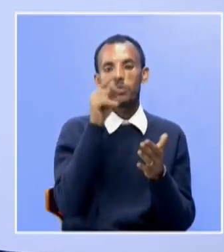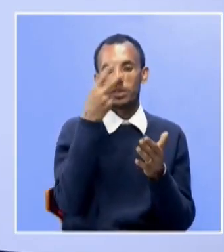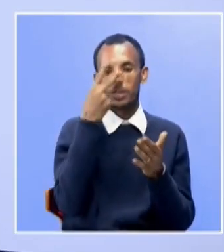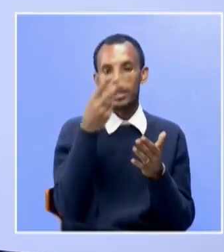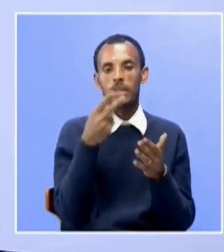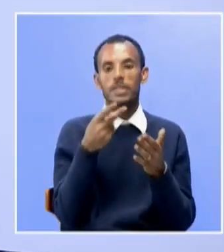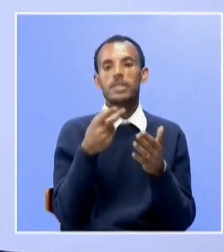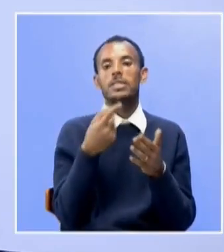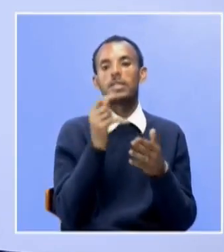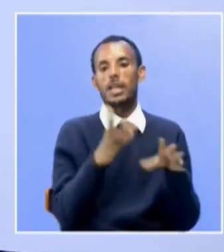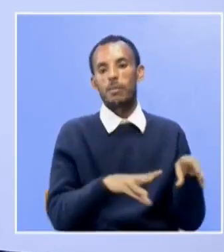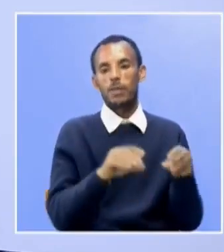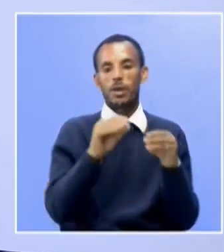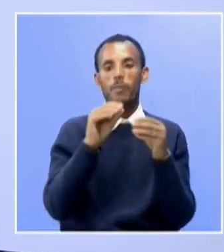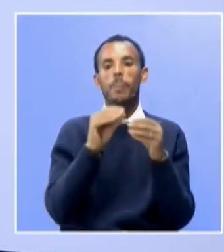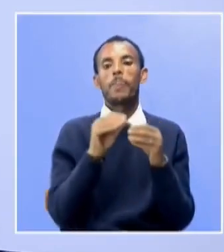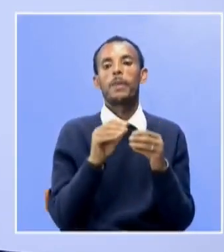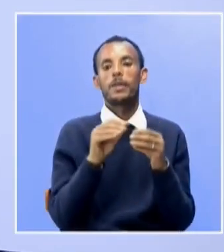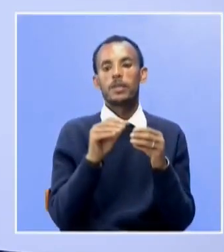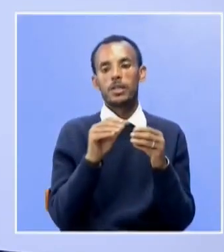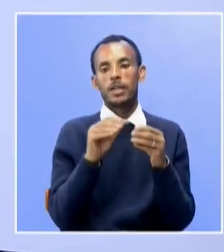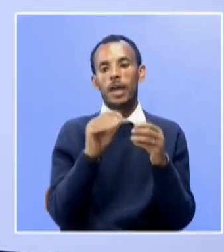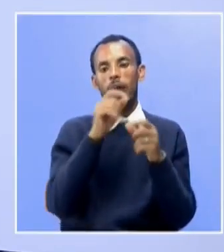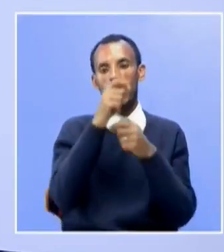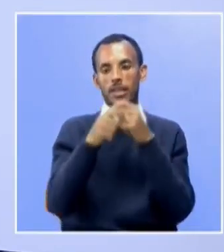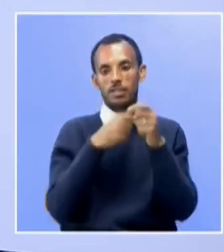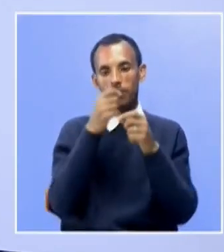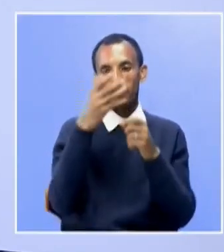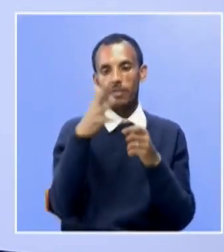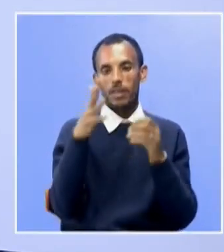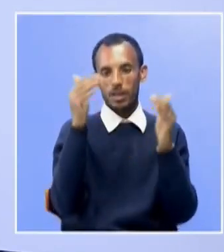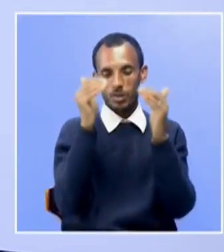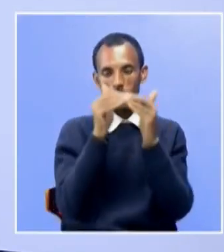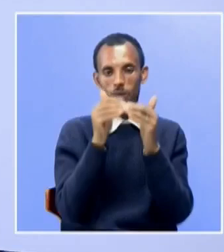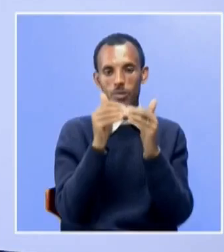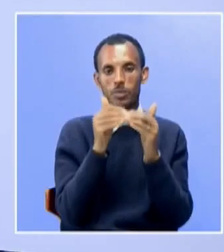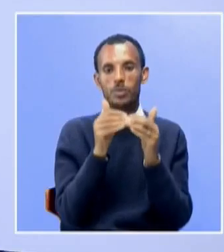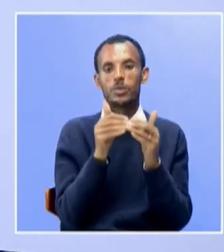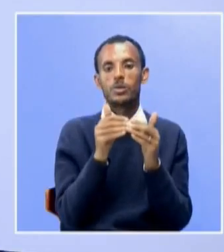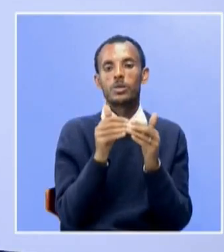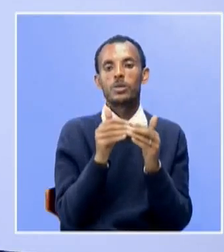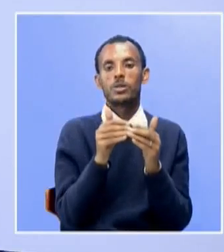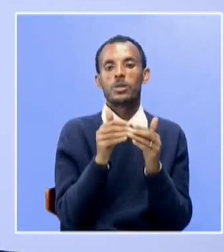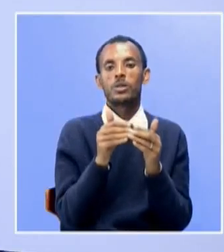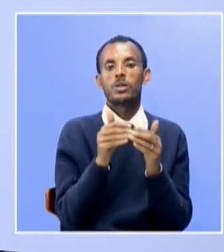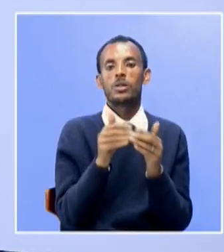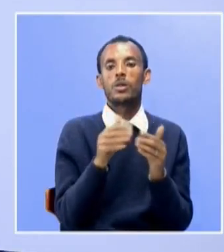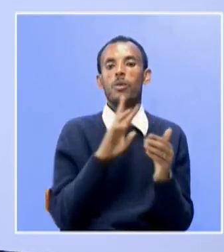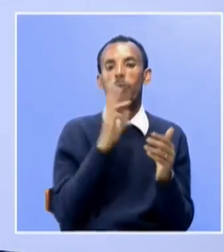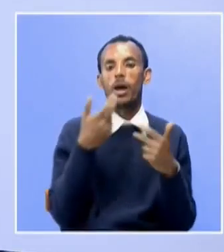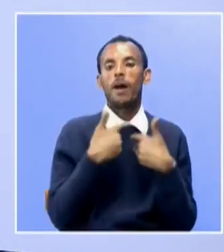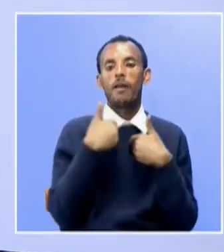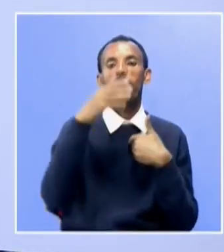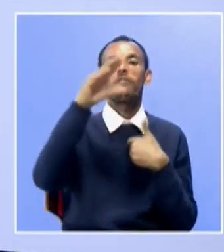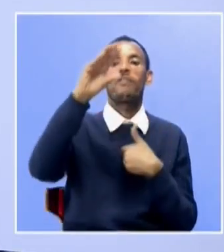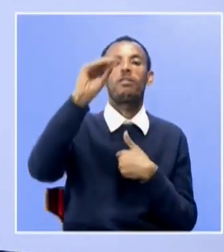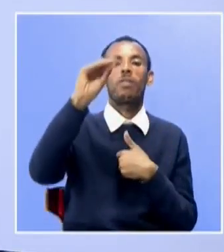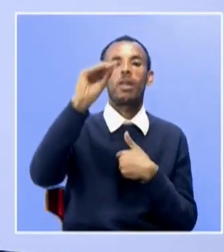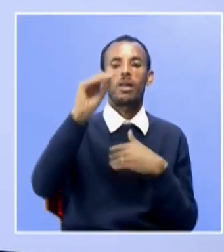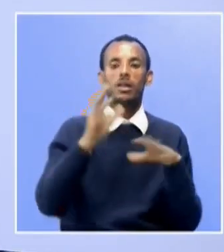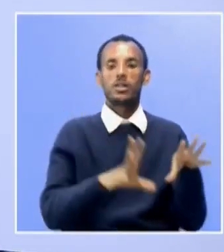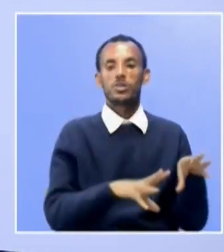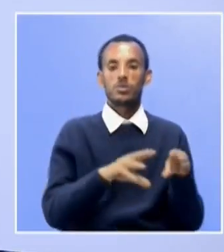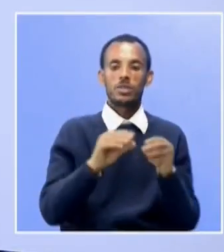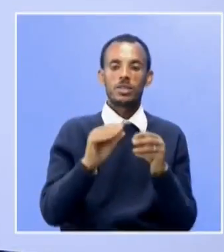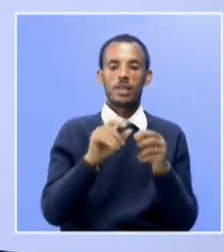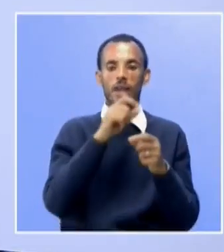of students whose age 15 is simply move upward. So we have 50 students. The